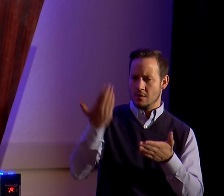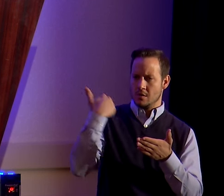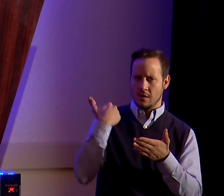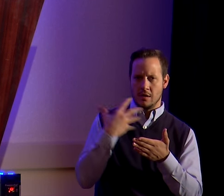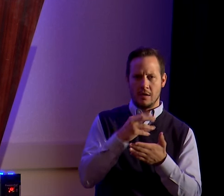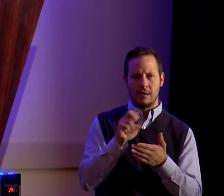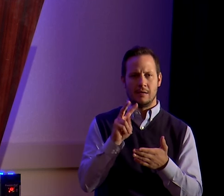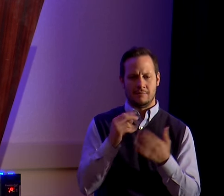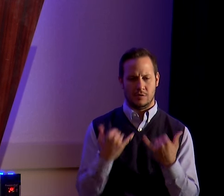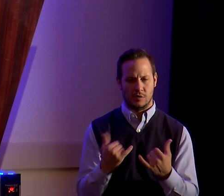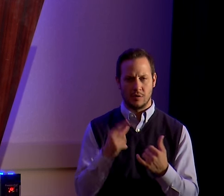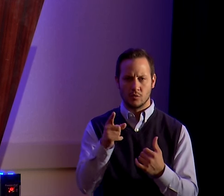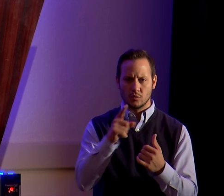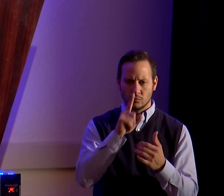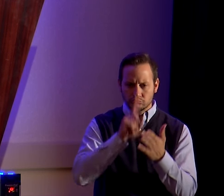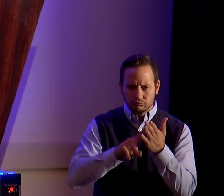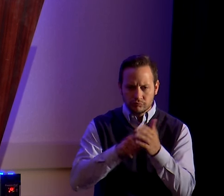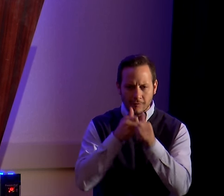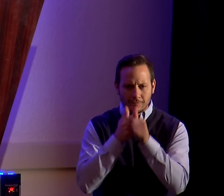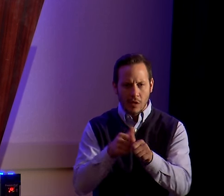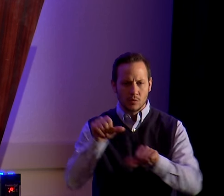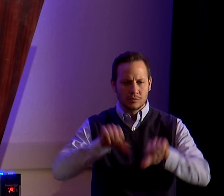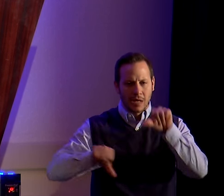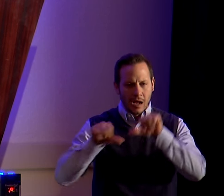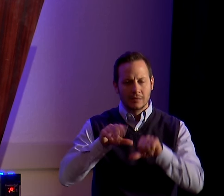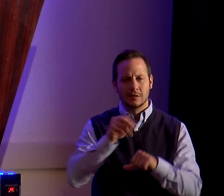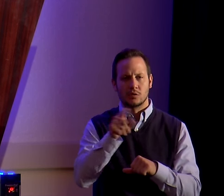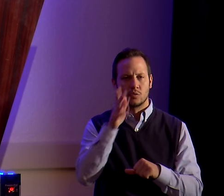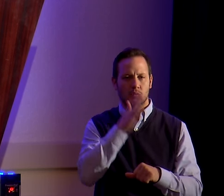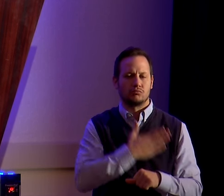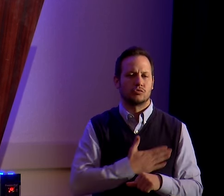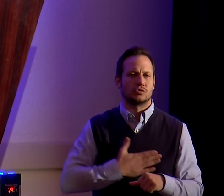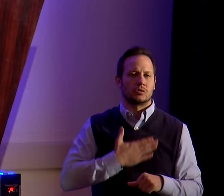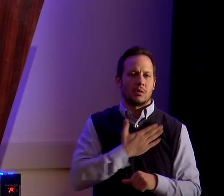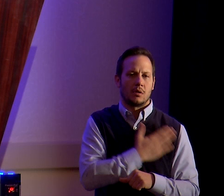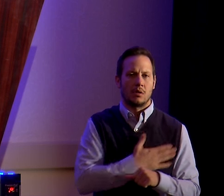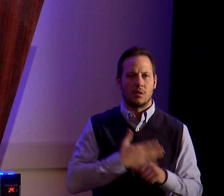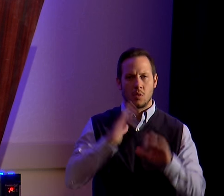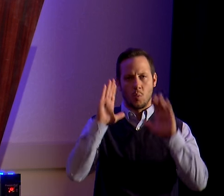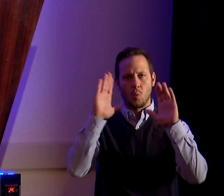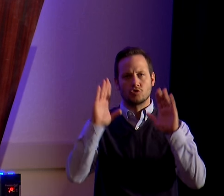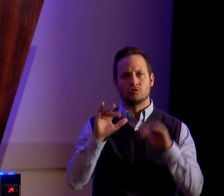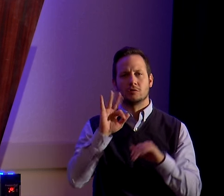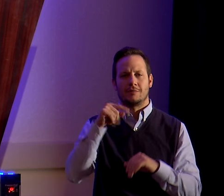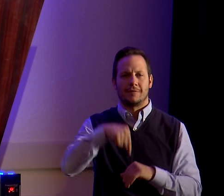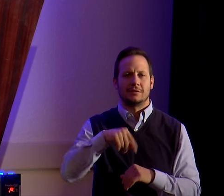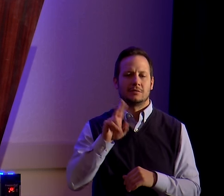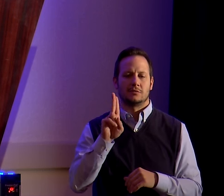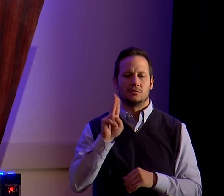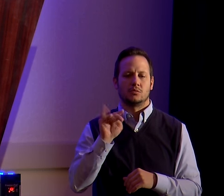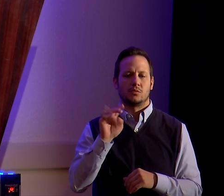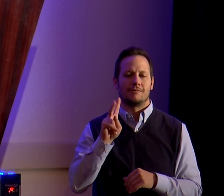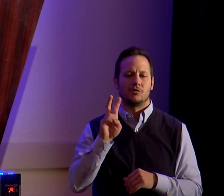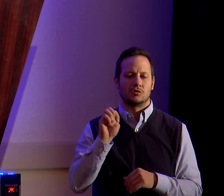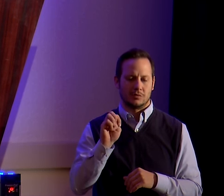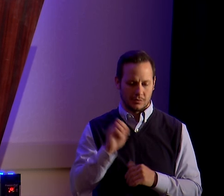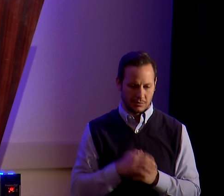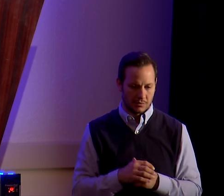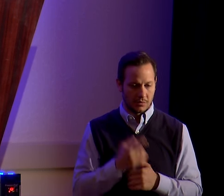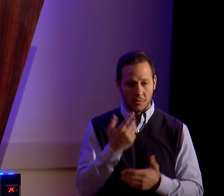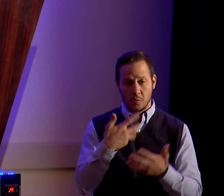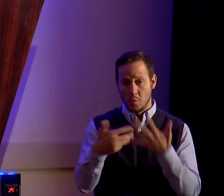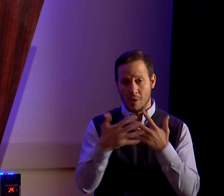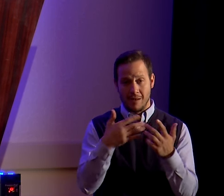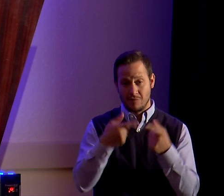current development in science, and it will deepen your appreciation of the wonders of this universe. Whatever is ahead of